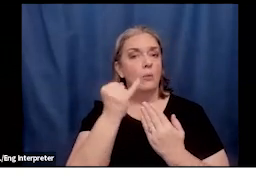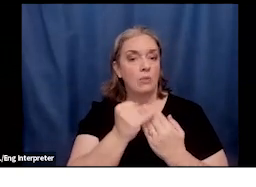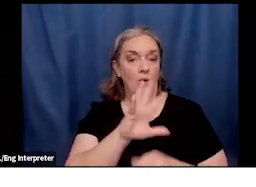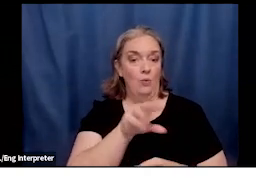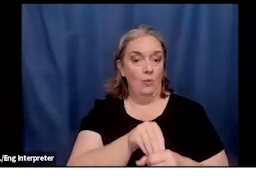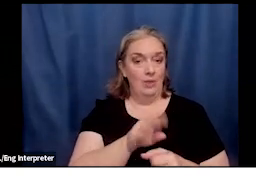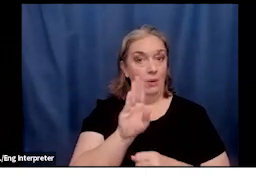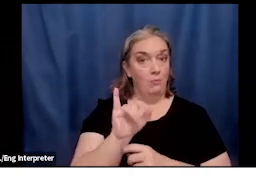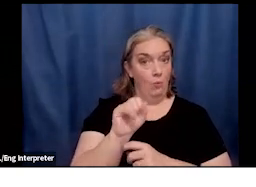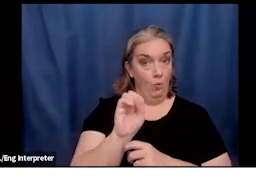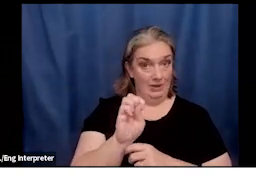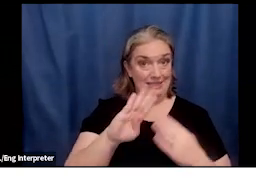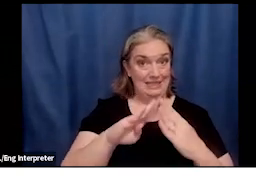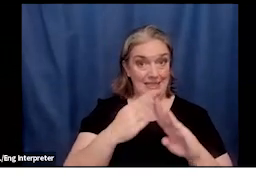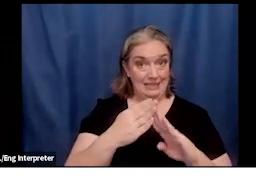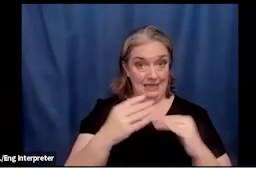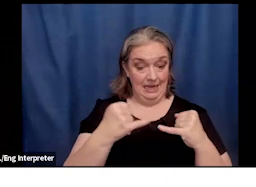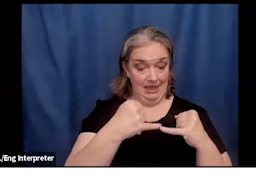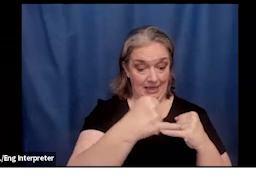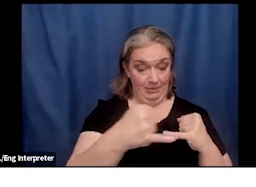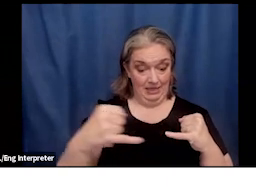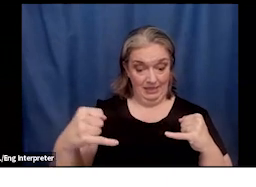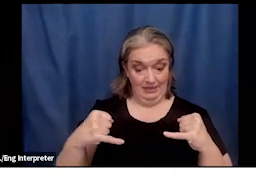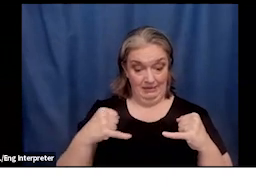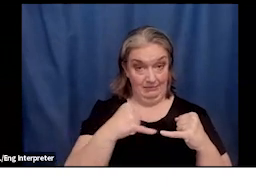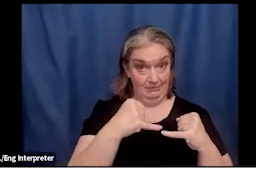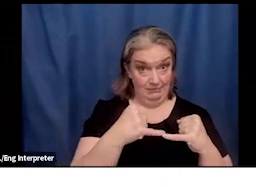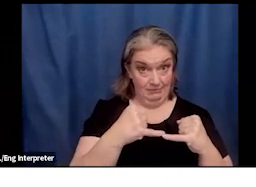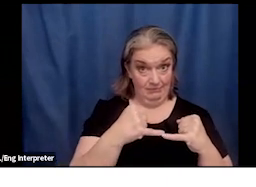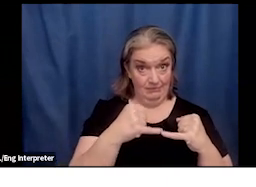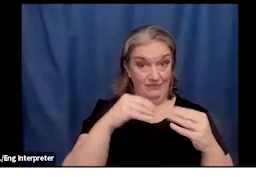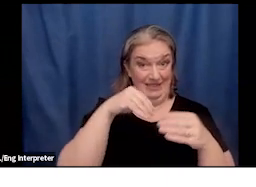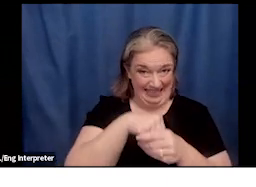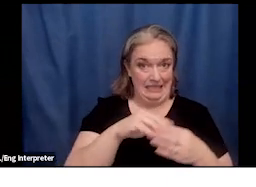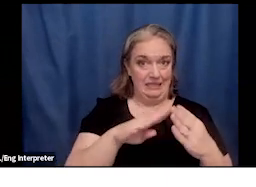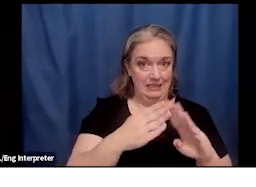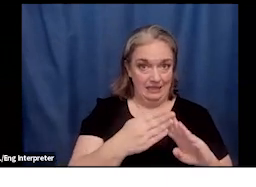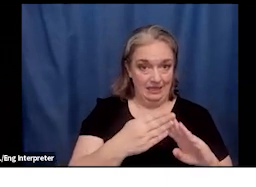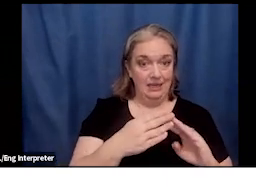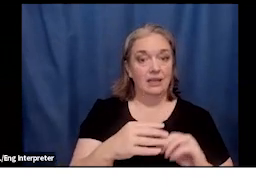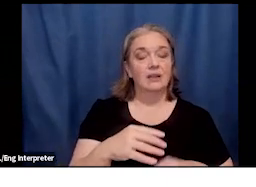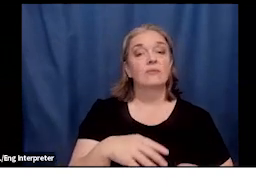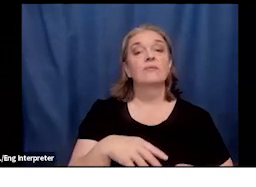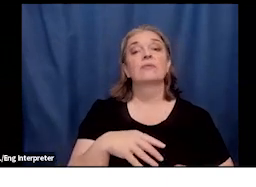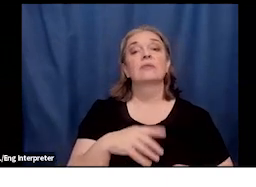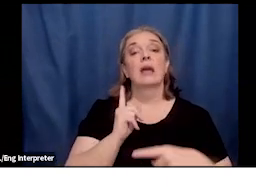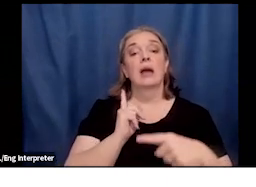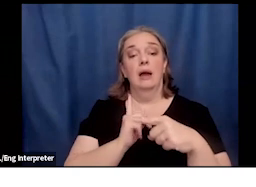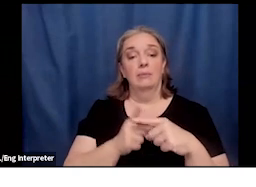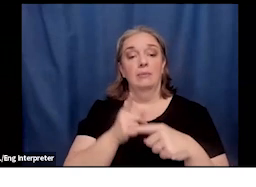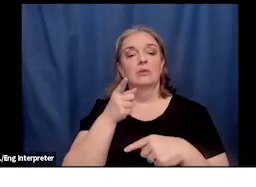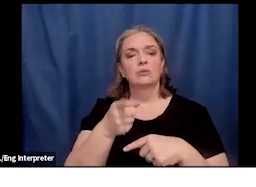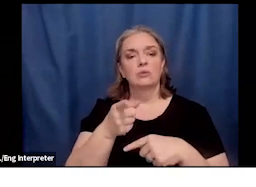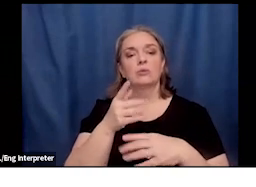so within Boise city limits. And then your organization or community group resides or operates generally within Ada,